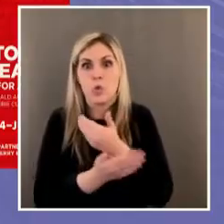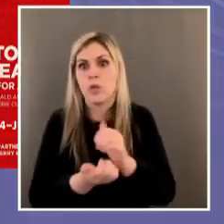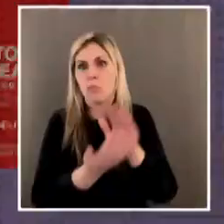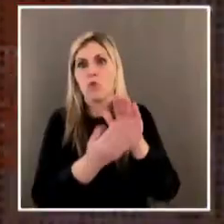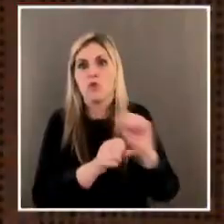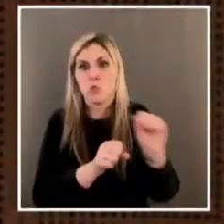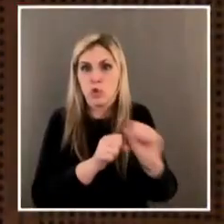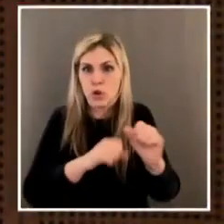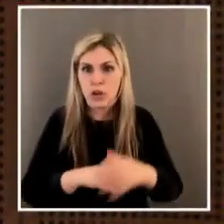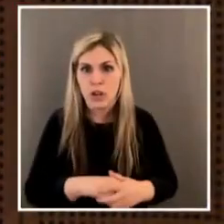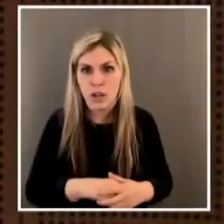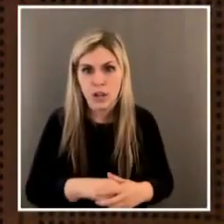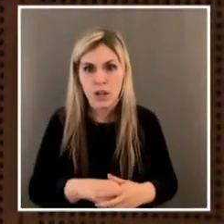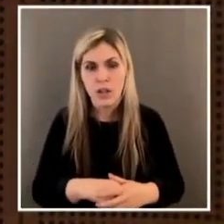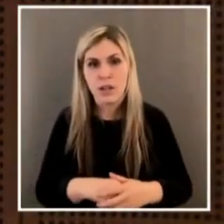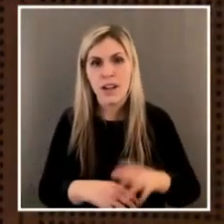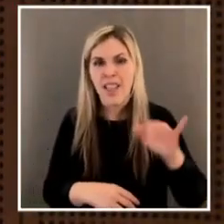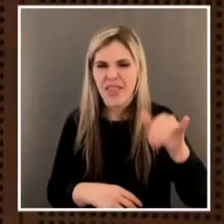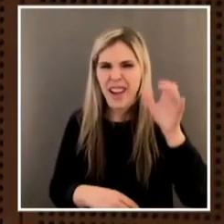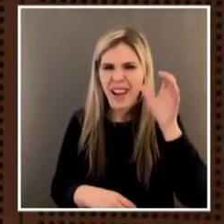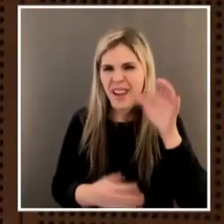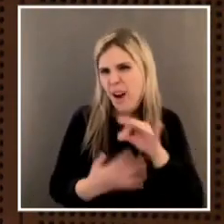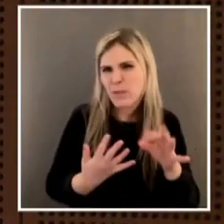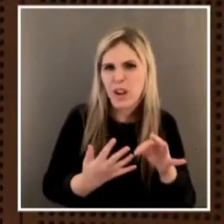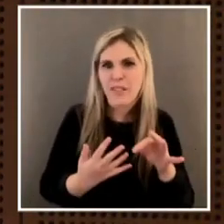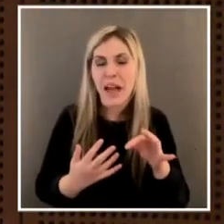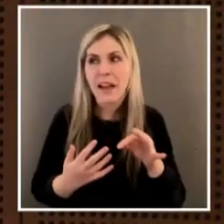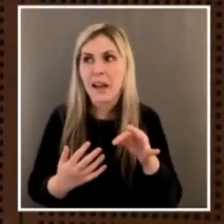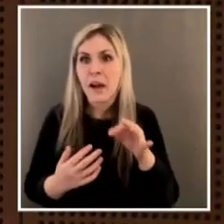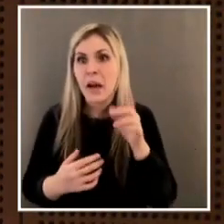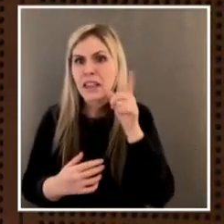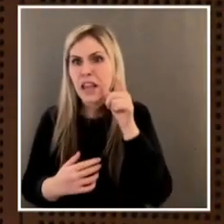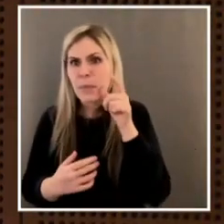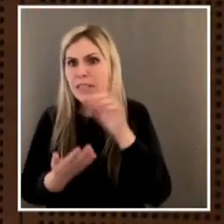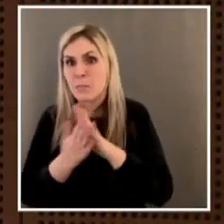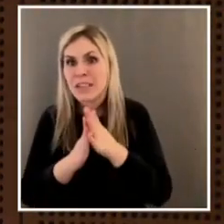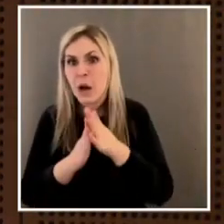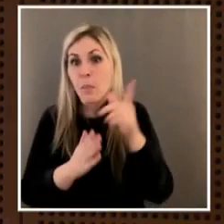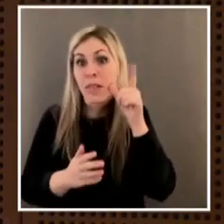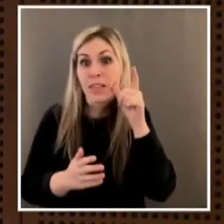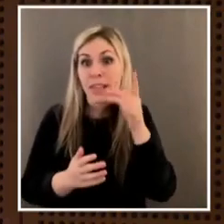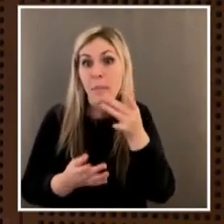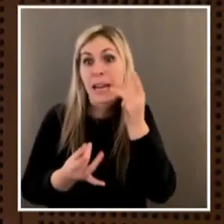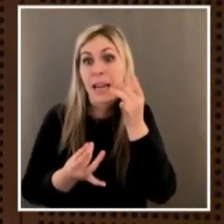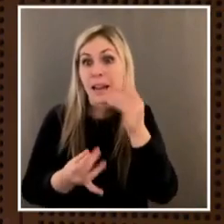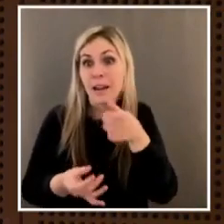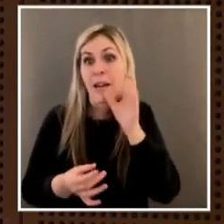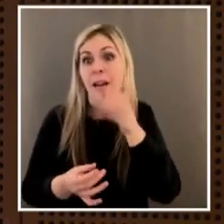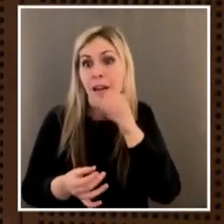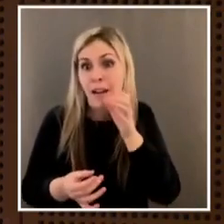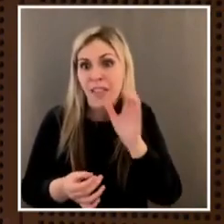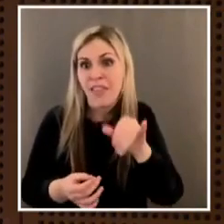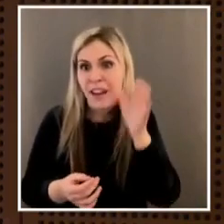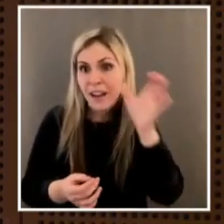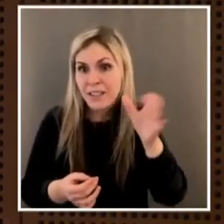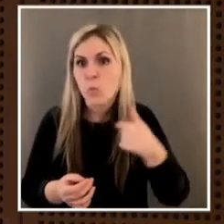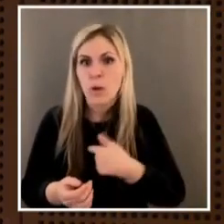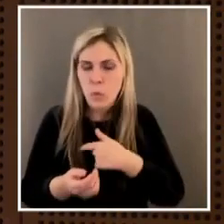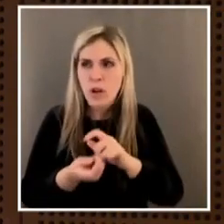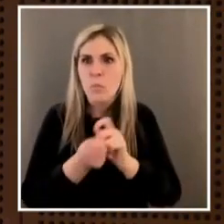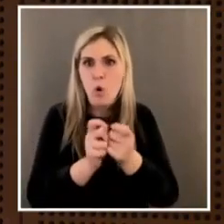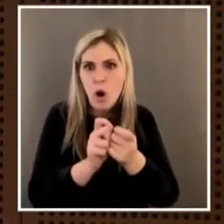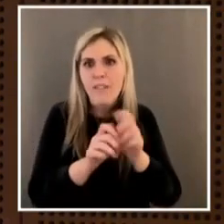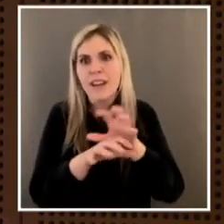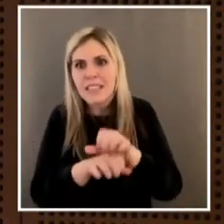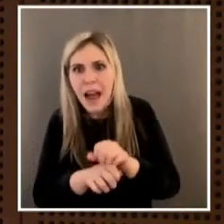the idea of making lemonade from lemons. We were not going to be stopped. We were going to morph, adapt, and keep pushing, go